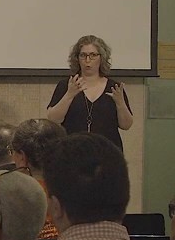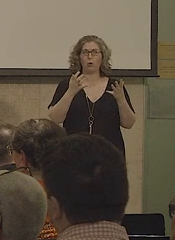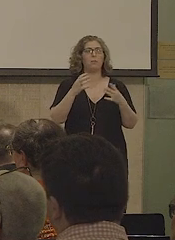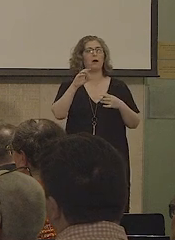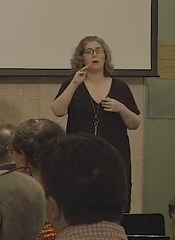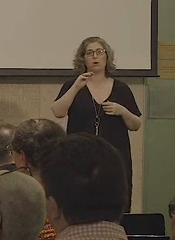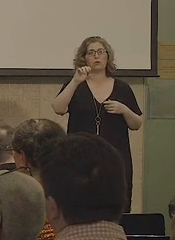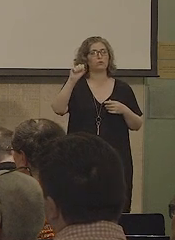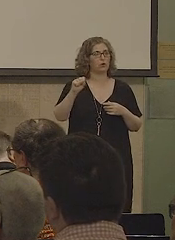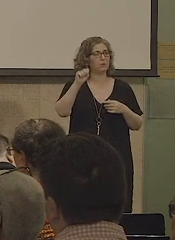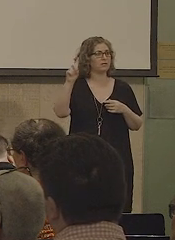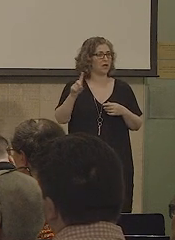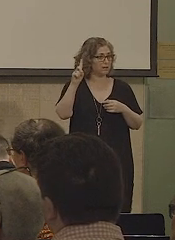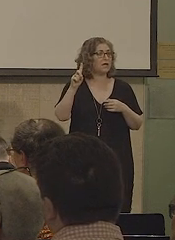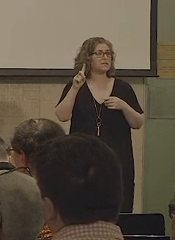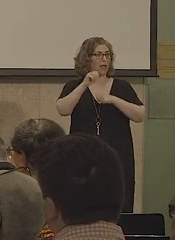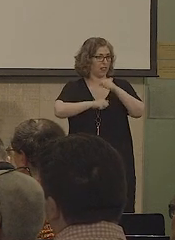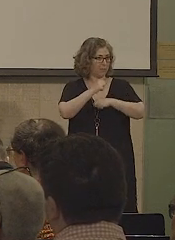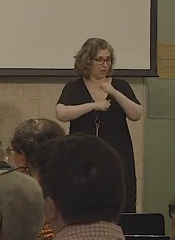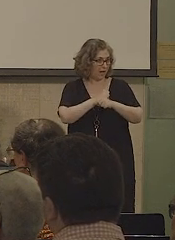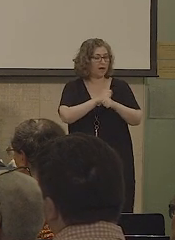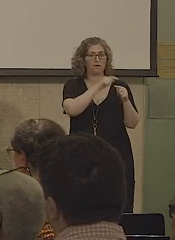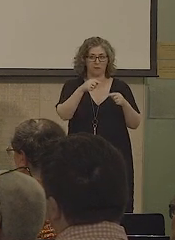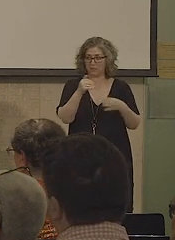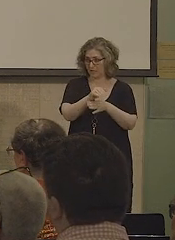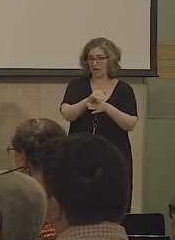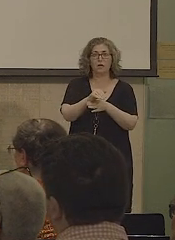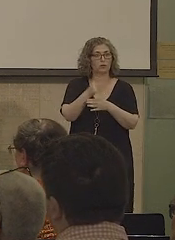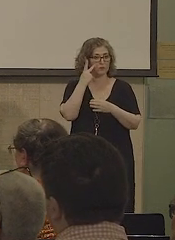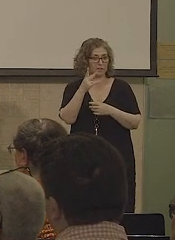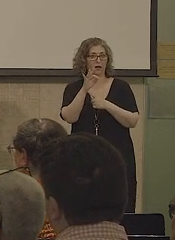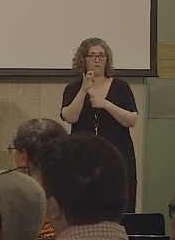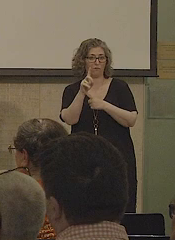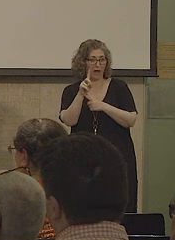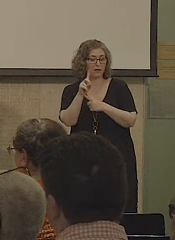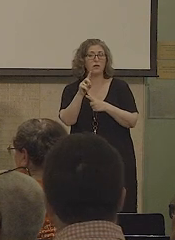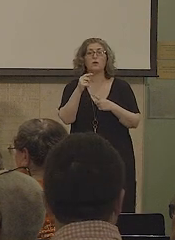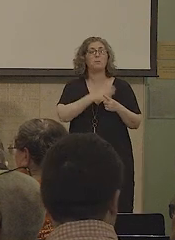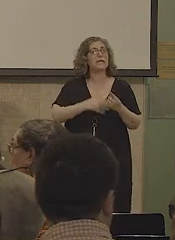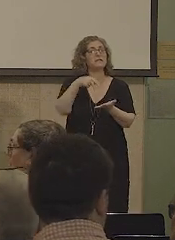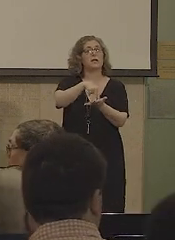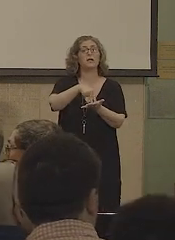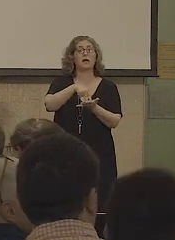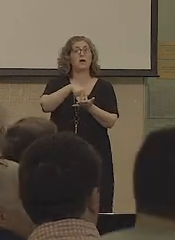Marjory Stoneman Douglas alumni have come tonight to see Fred. And if you all would stand